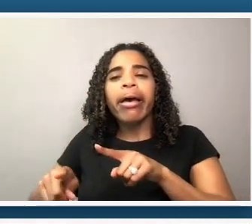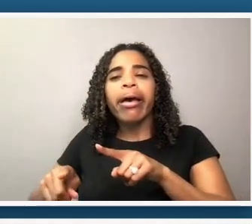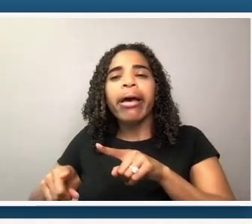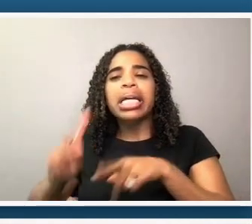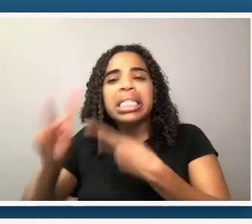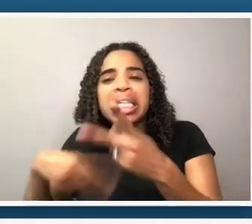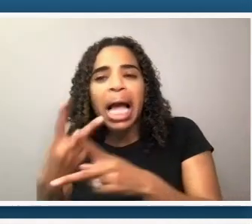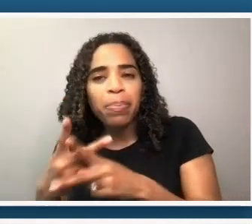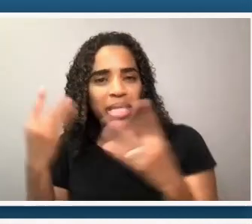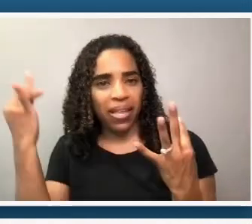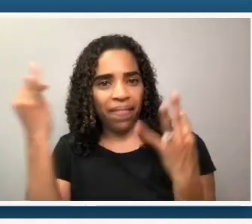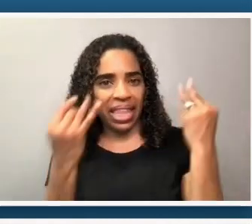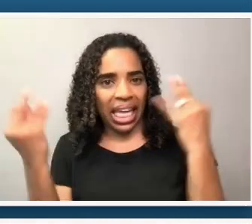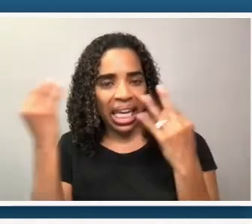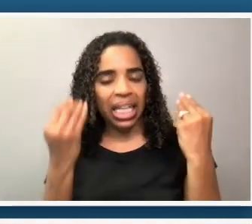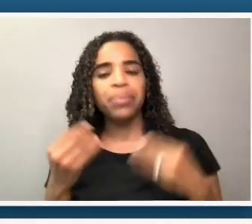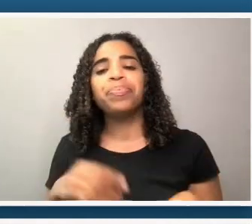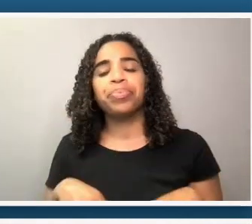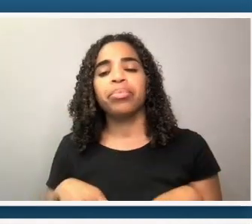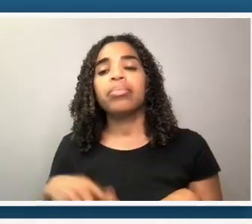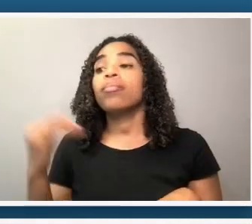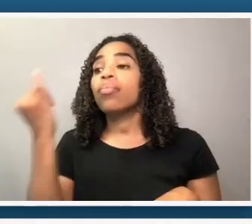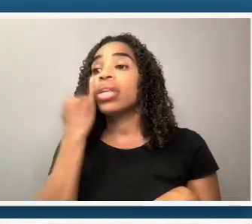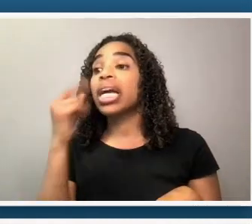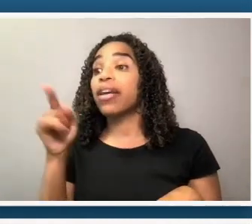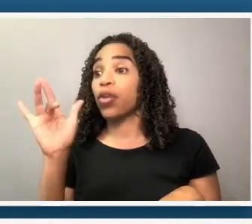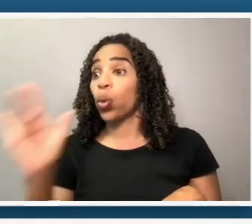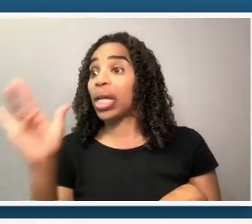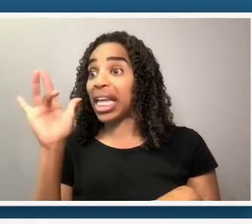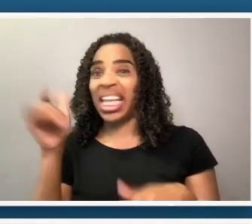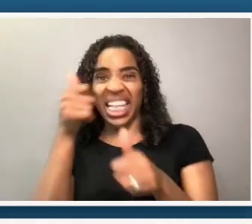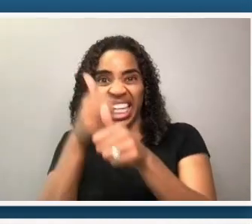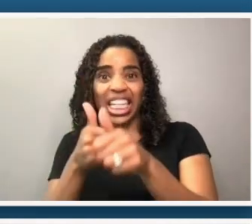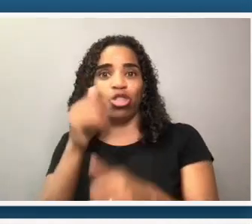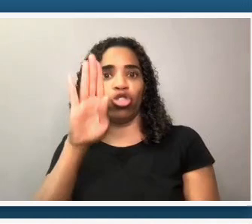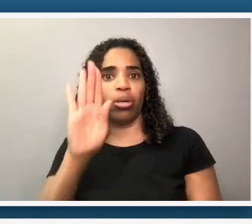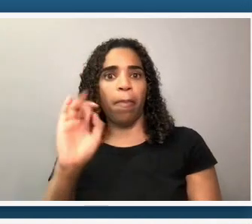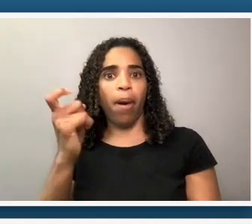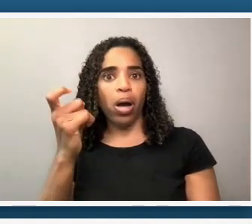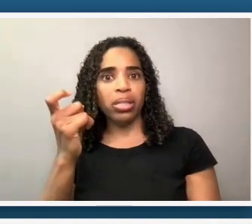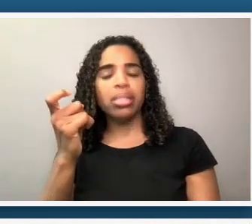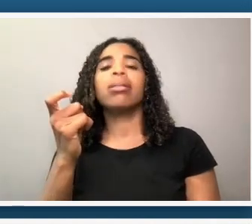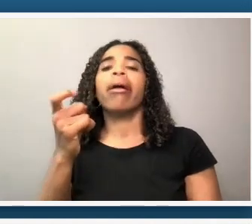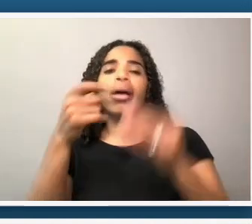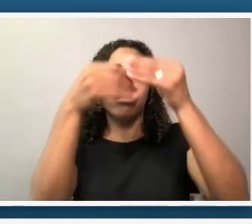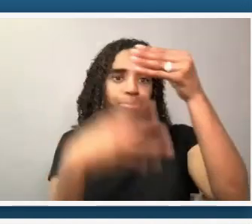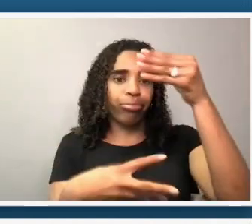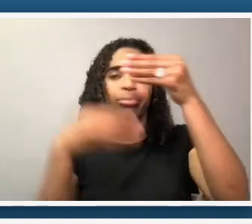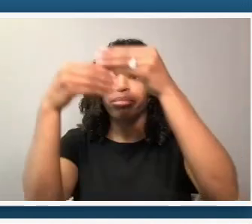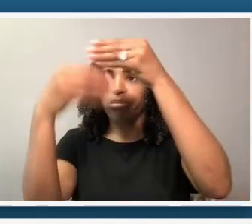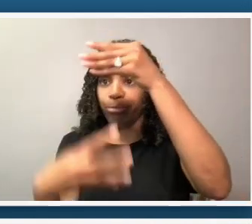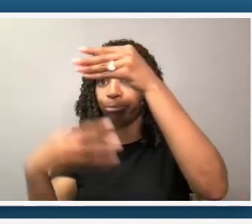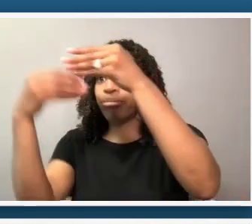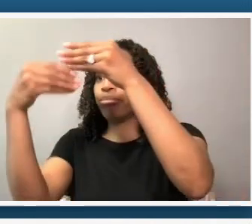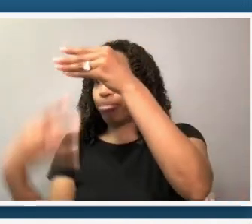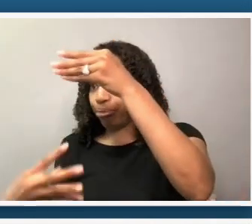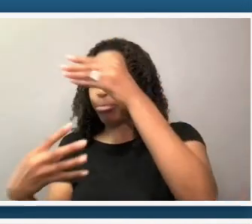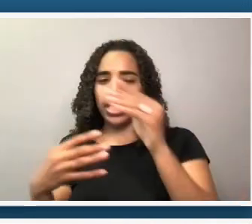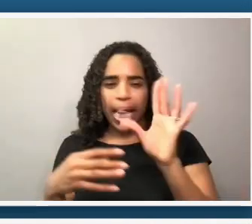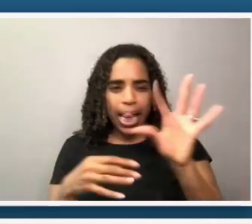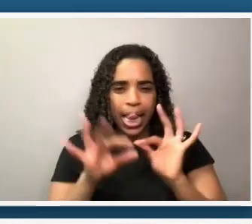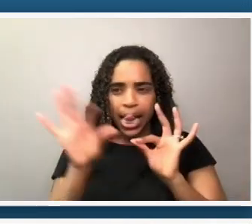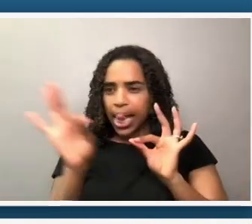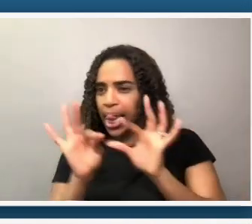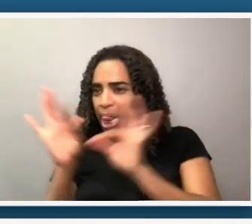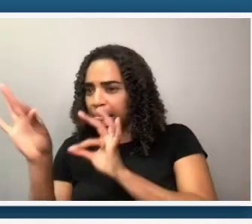of thinking that you could be doing. And when you go into each of those boxes, there are lots of routines that can help you kind of piece out what